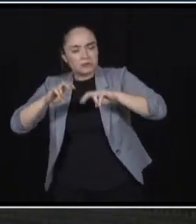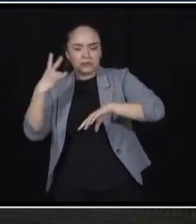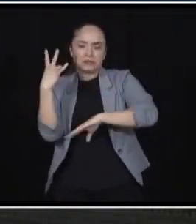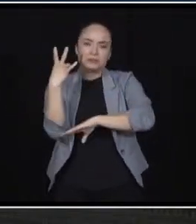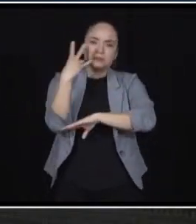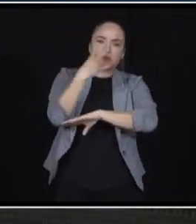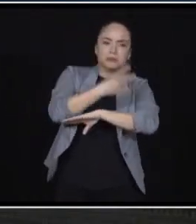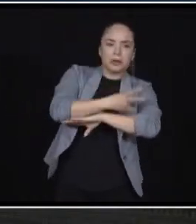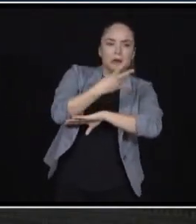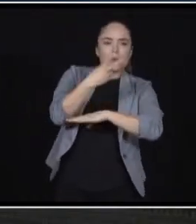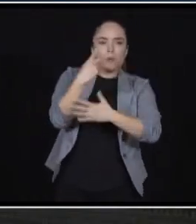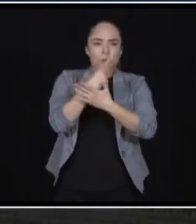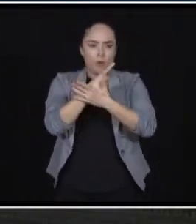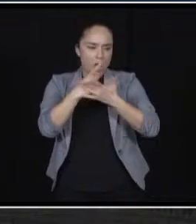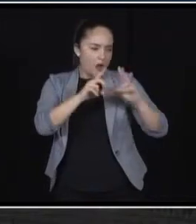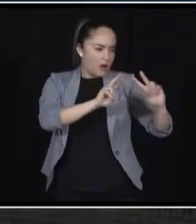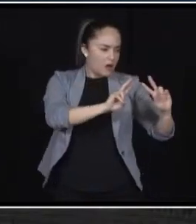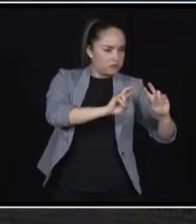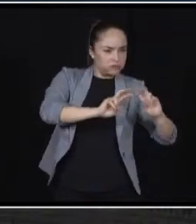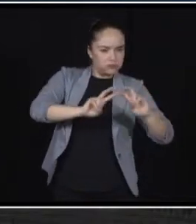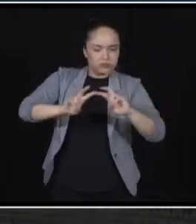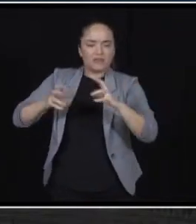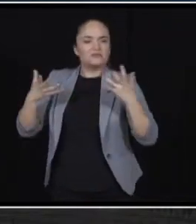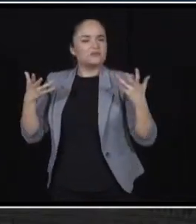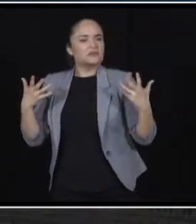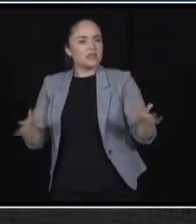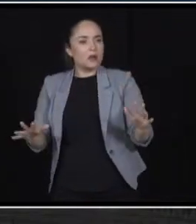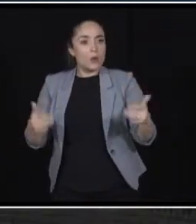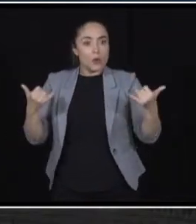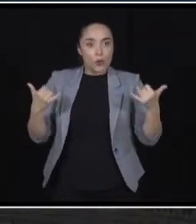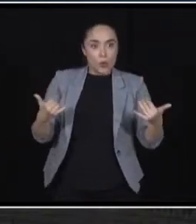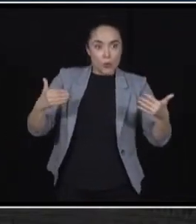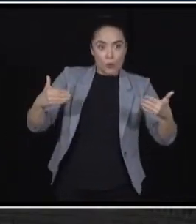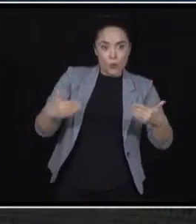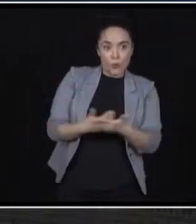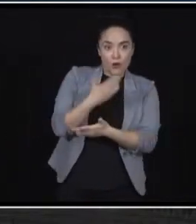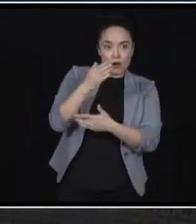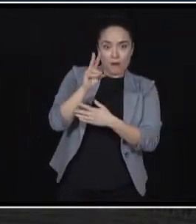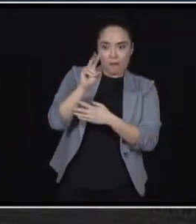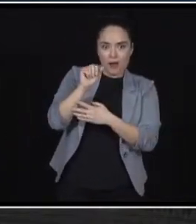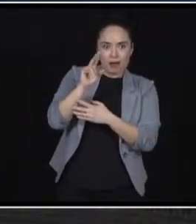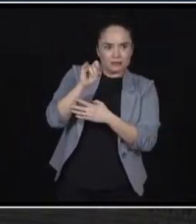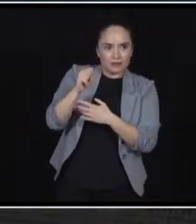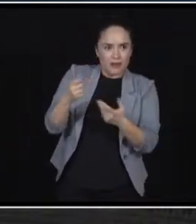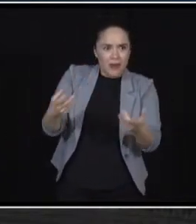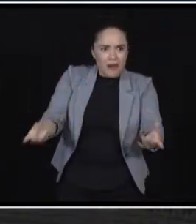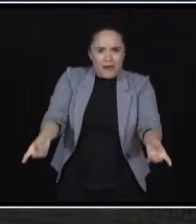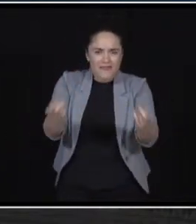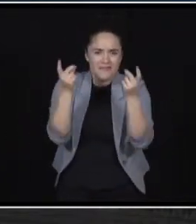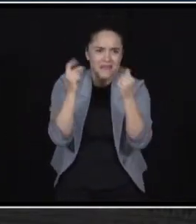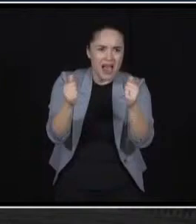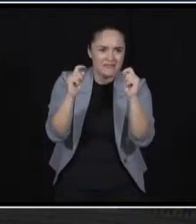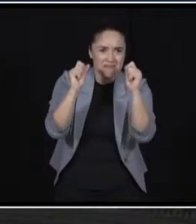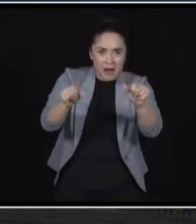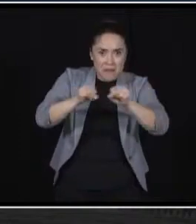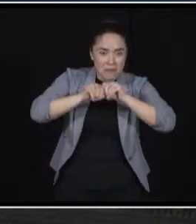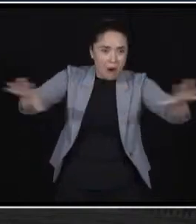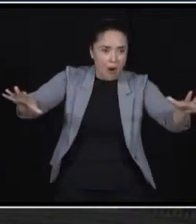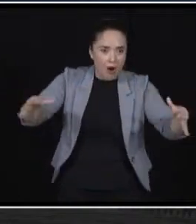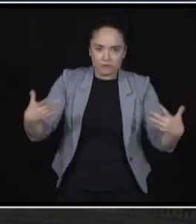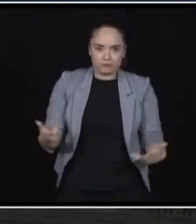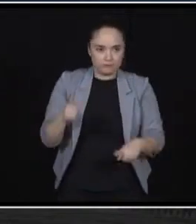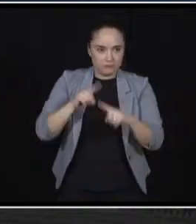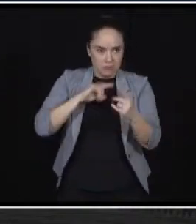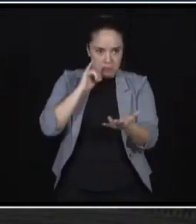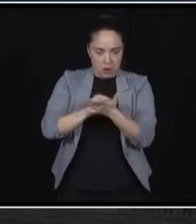quicker that way. We're not waiting for a whole week to see if the overall weekly average changes. That means we have to move much more nimbly as we